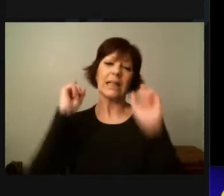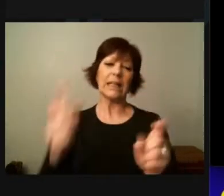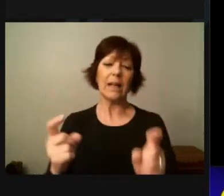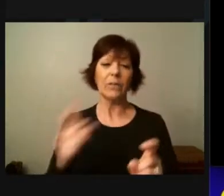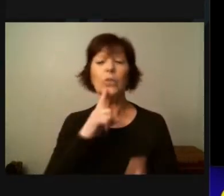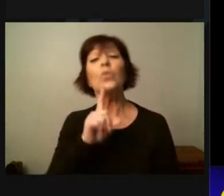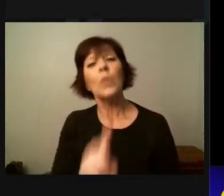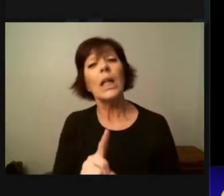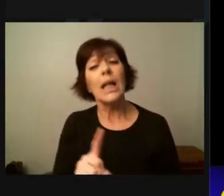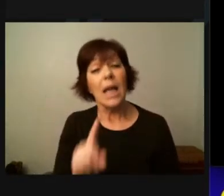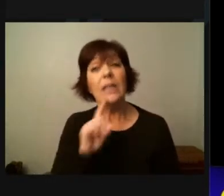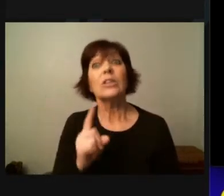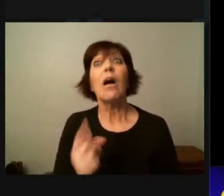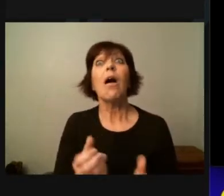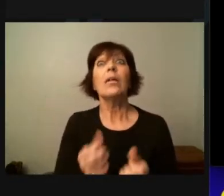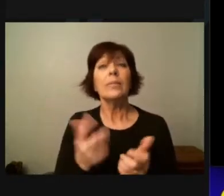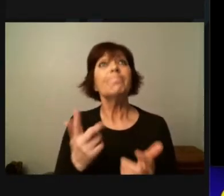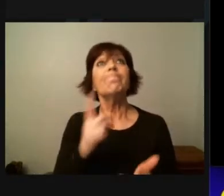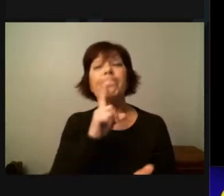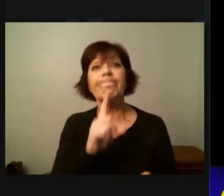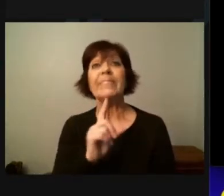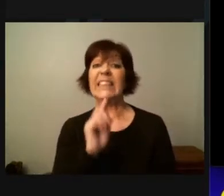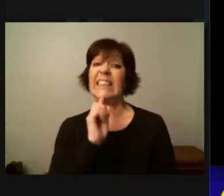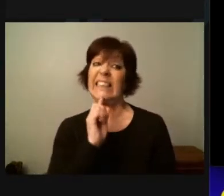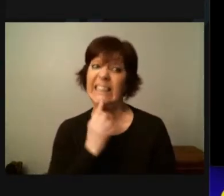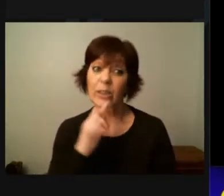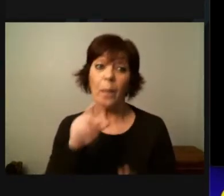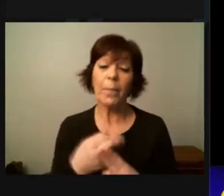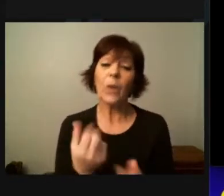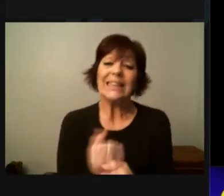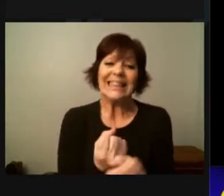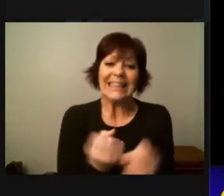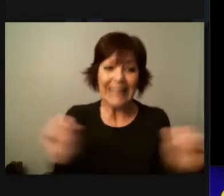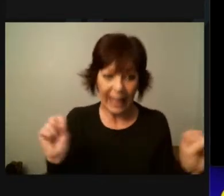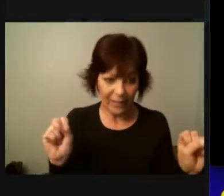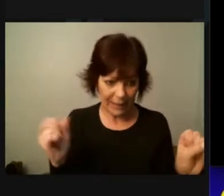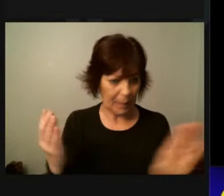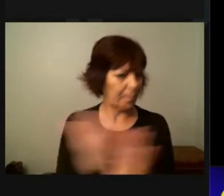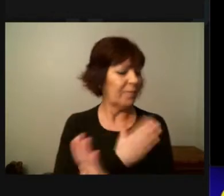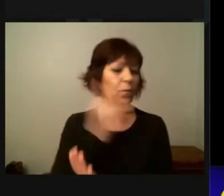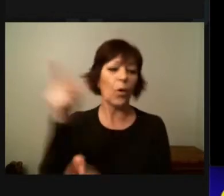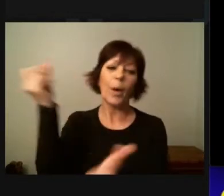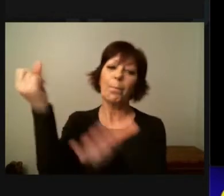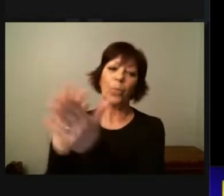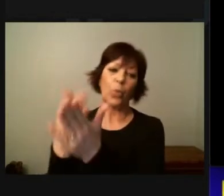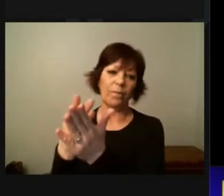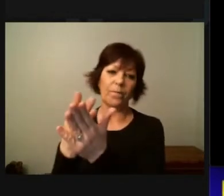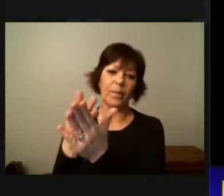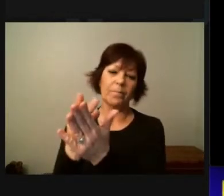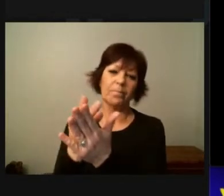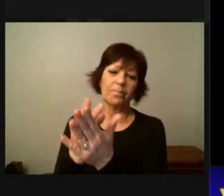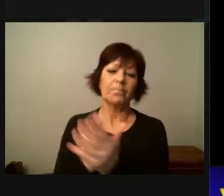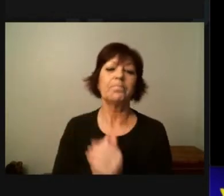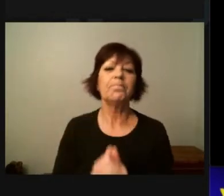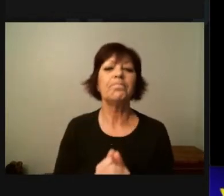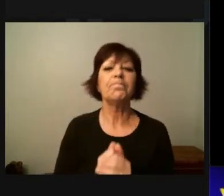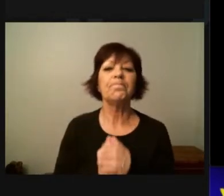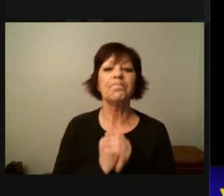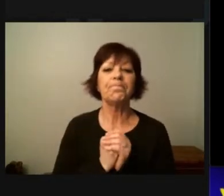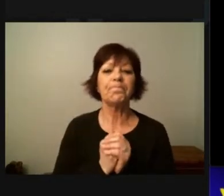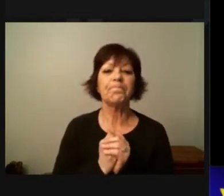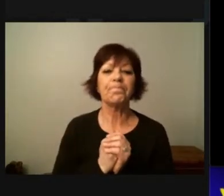of safety before these vaccines get approved for use. Next slide,